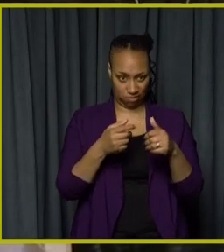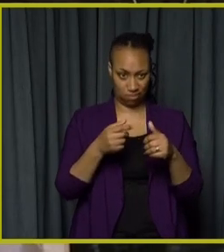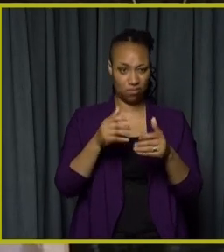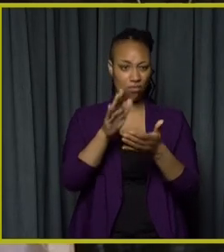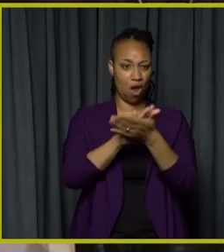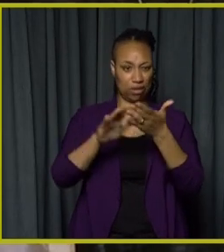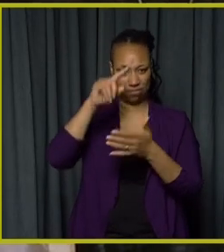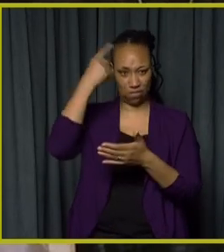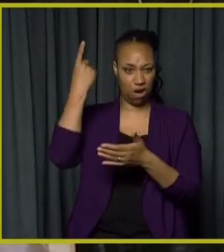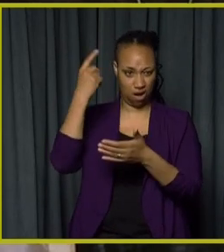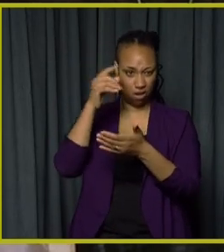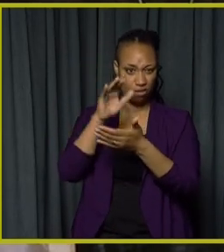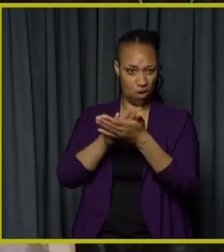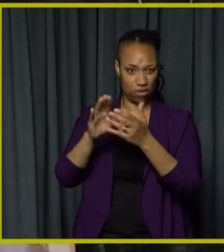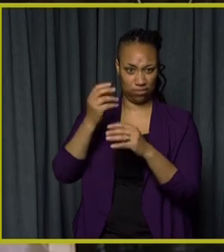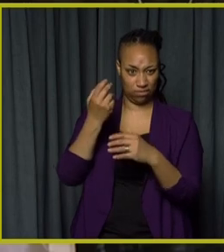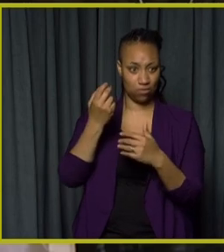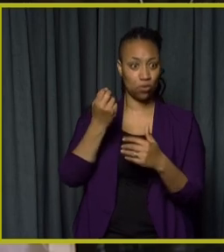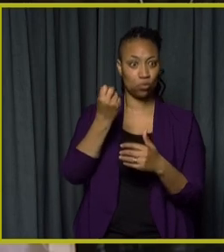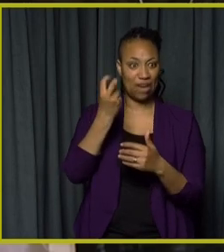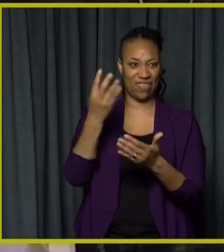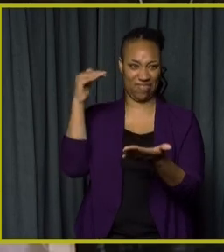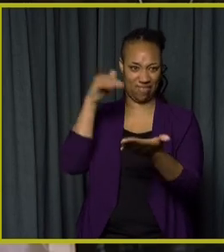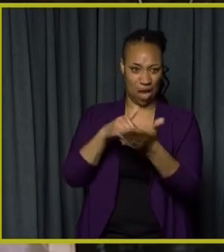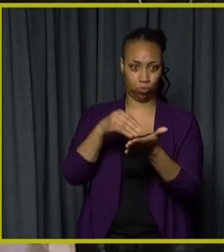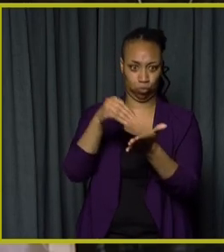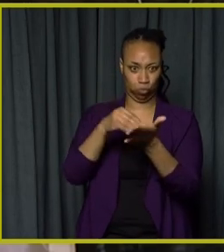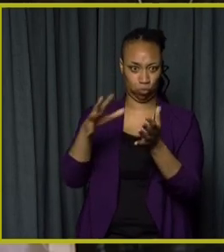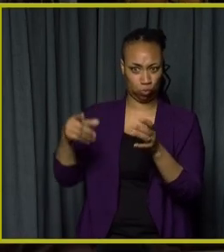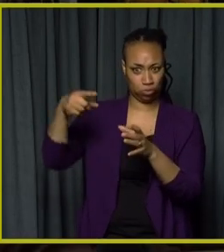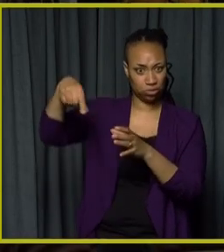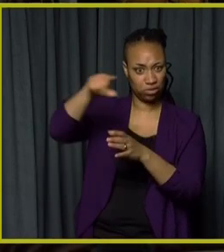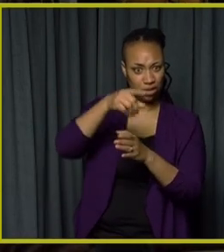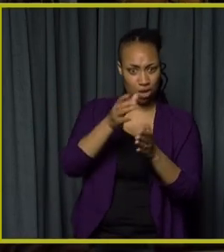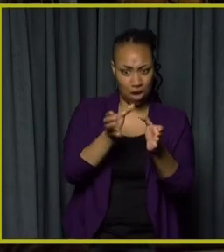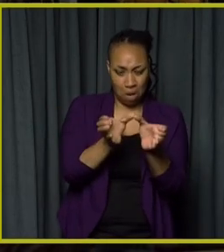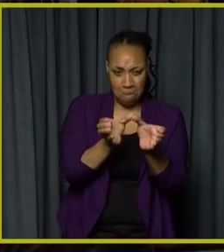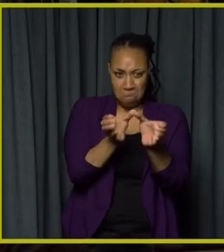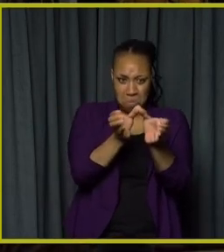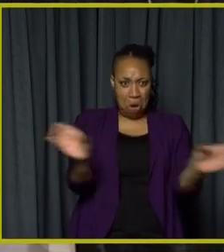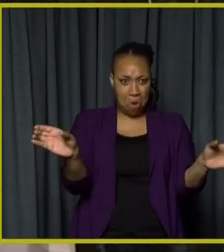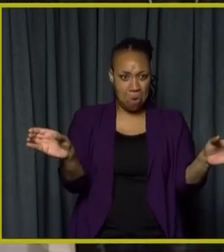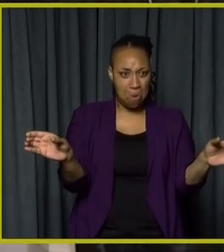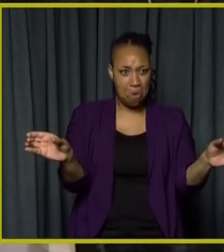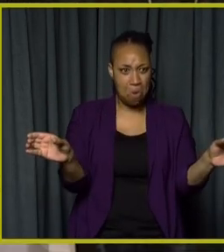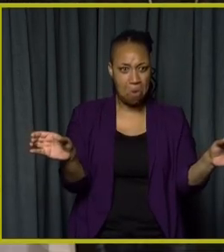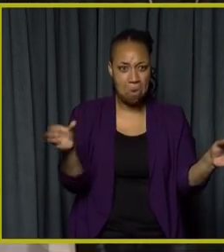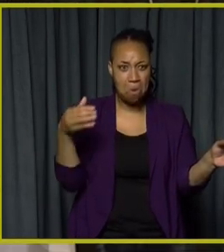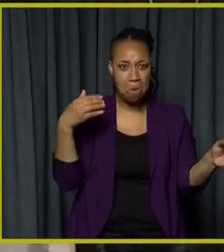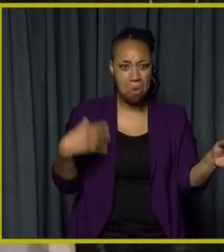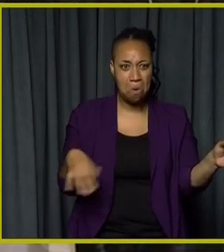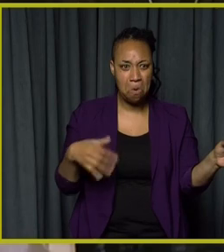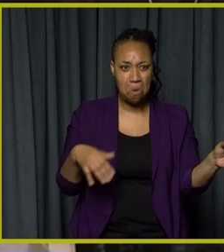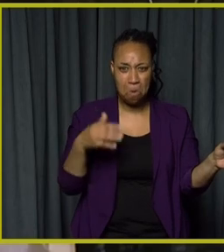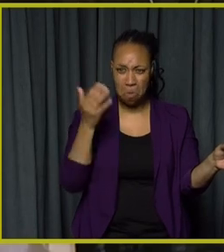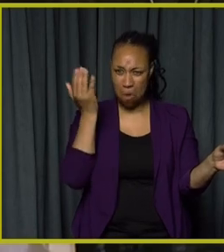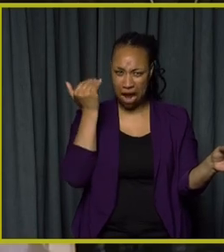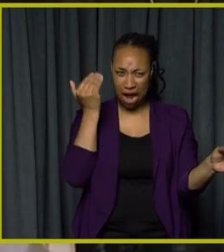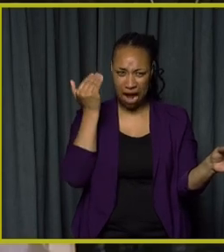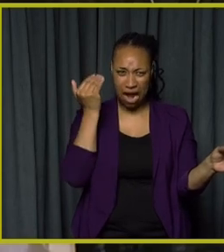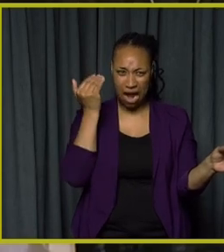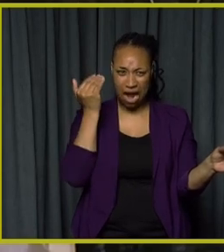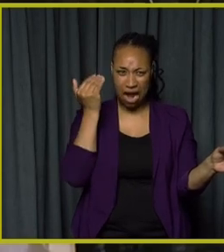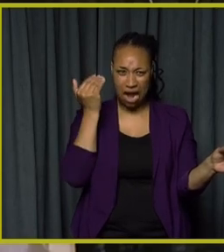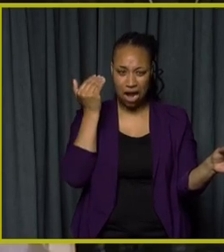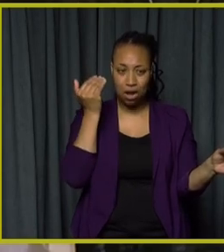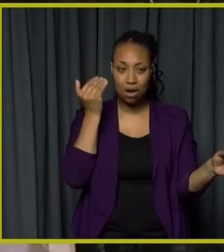was divided into two different congressional districts right here in Greensboro. And they did this to us intentionally because they know the power